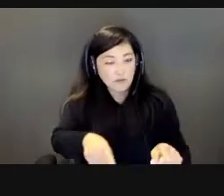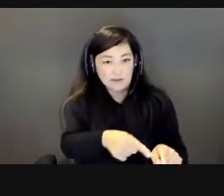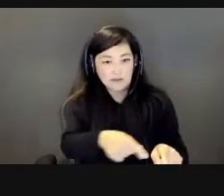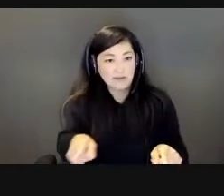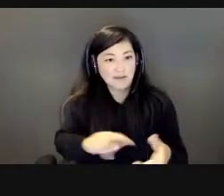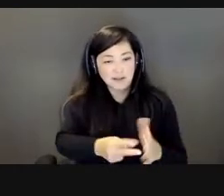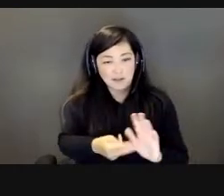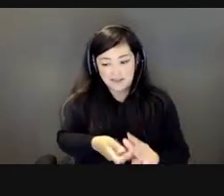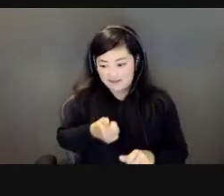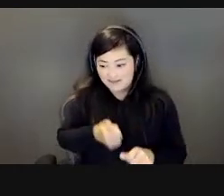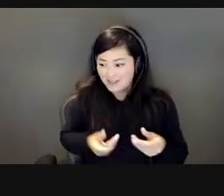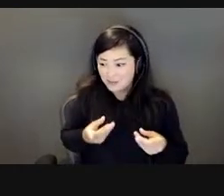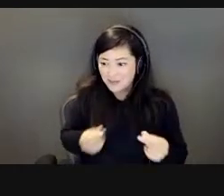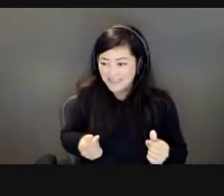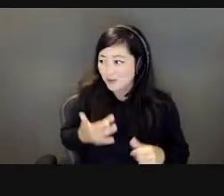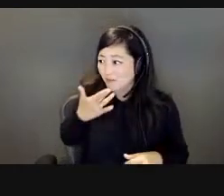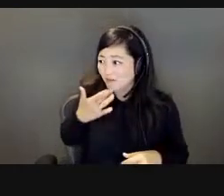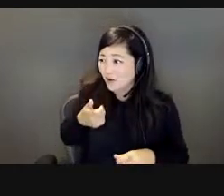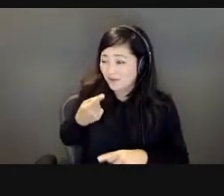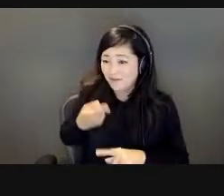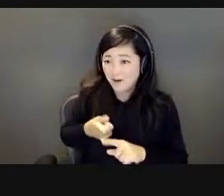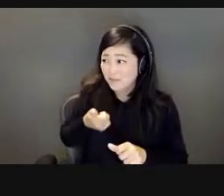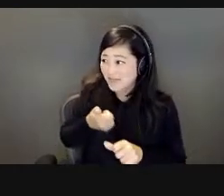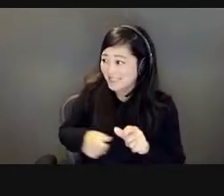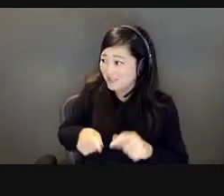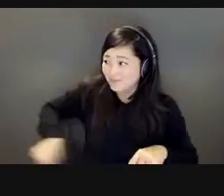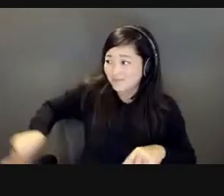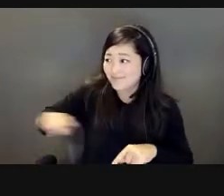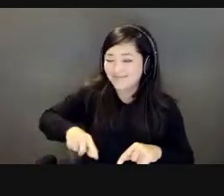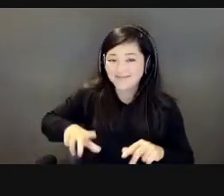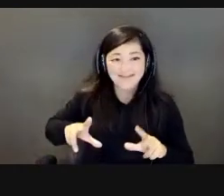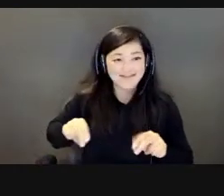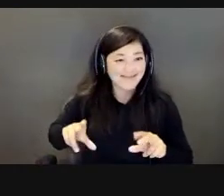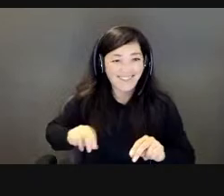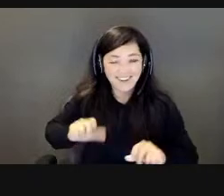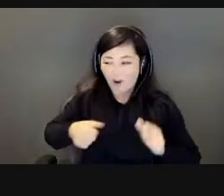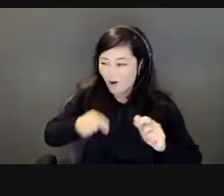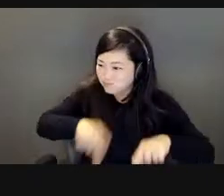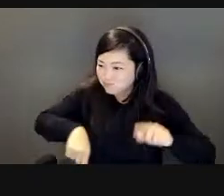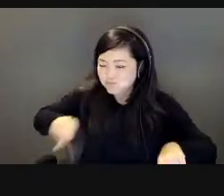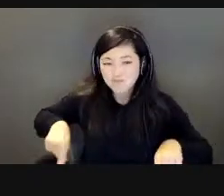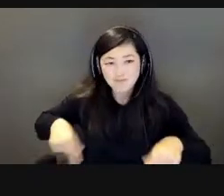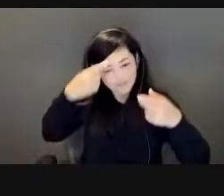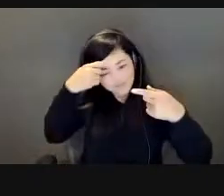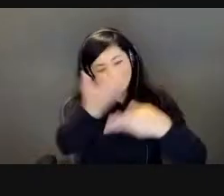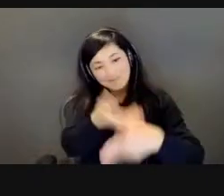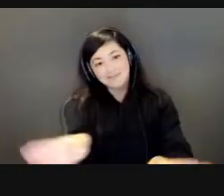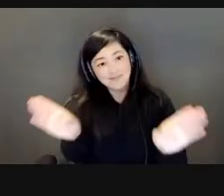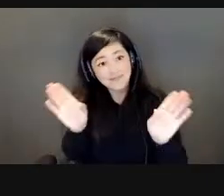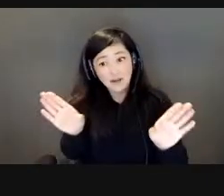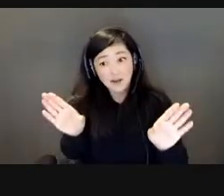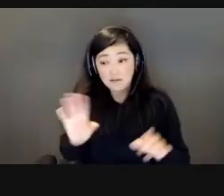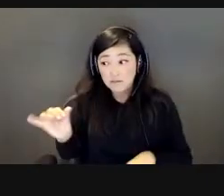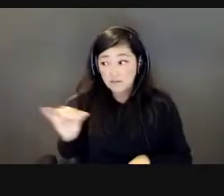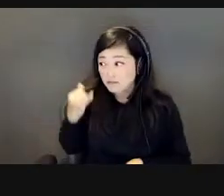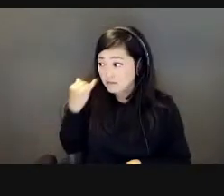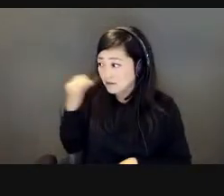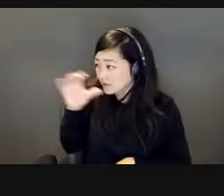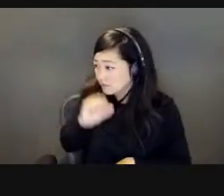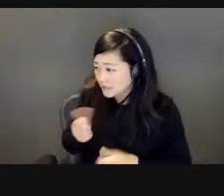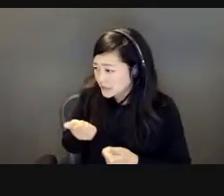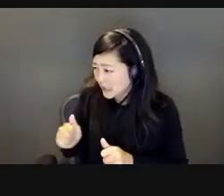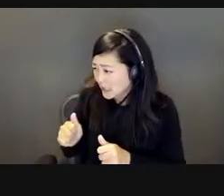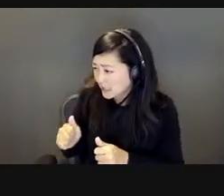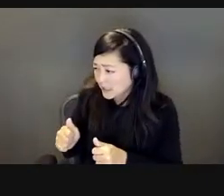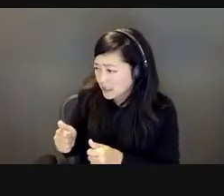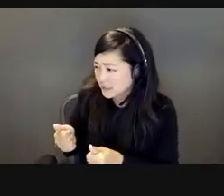often preferred by all the groups. So we are certainly open to that. And did we miss some things, and would some more detail be